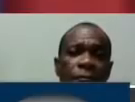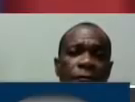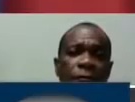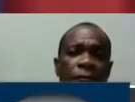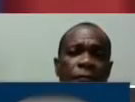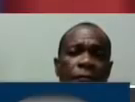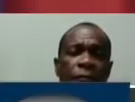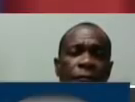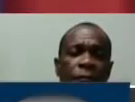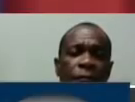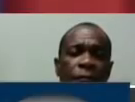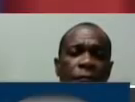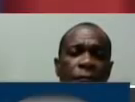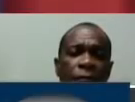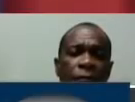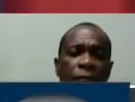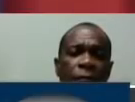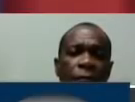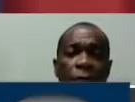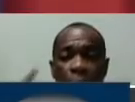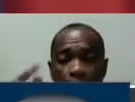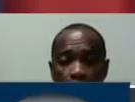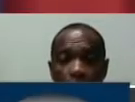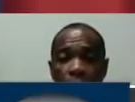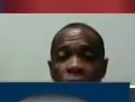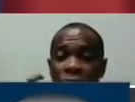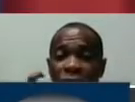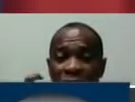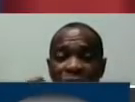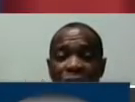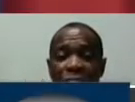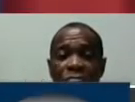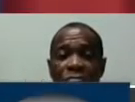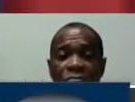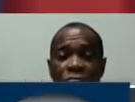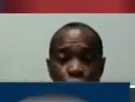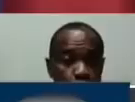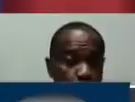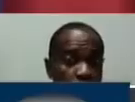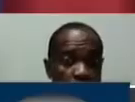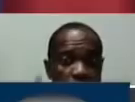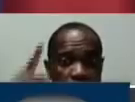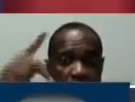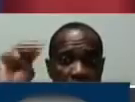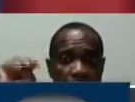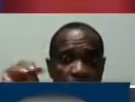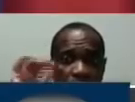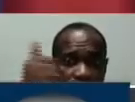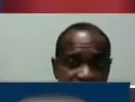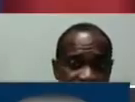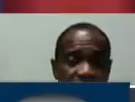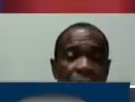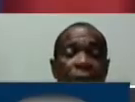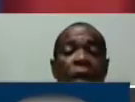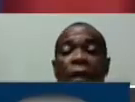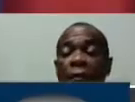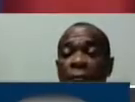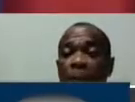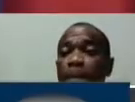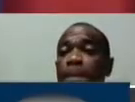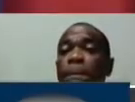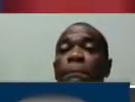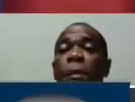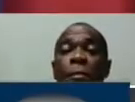But hopefully with the measures that the Honourable Prime Minister has laid out and with the support of the country, following the public health guidelines, as we did even before we